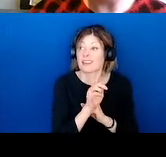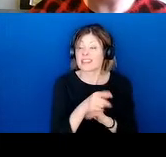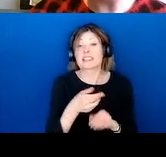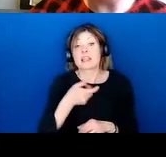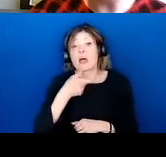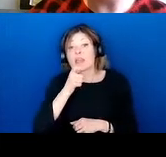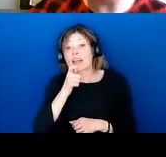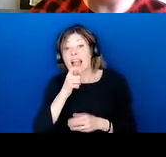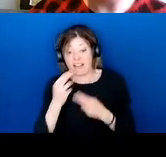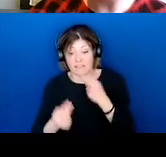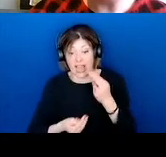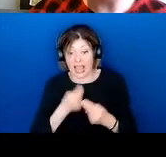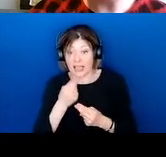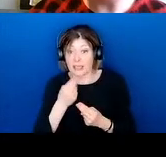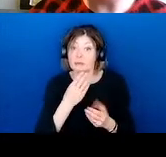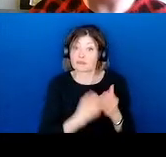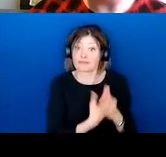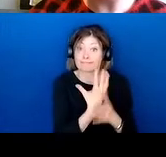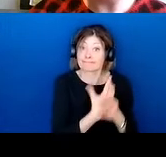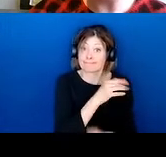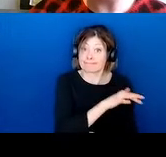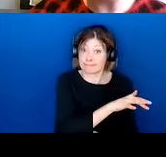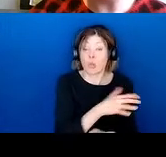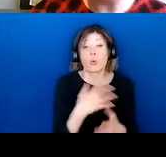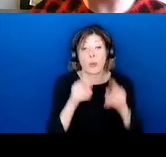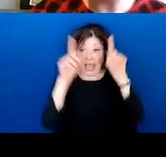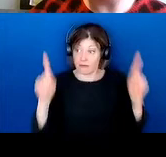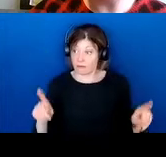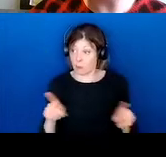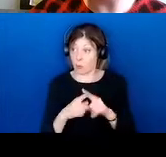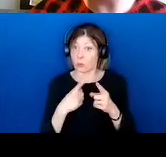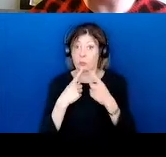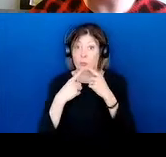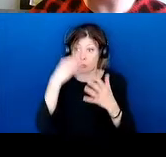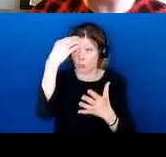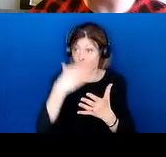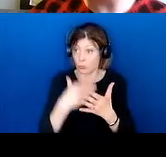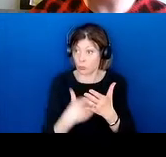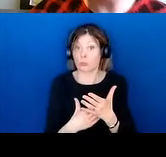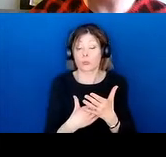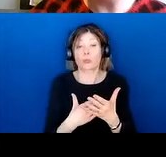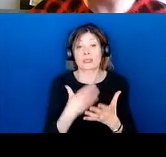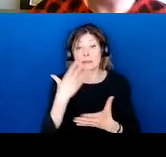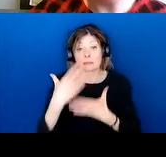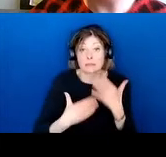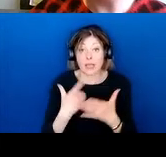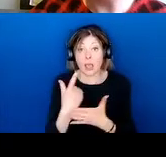having information boards telling more about Hamilton's collection of exotic plants.